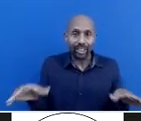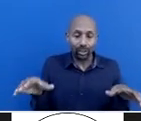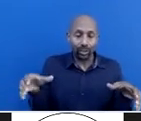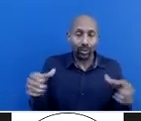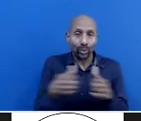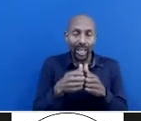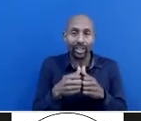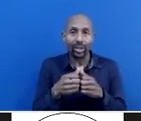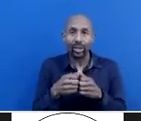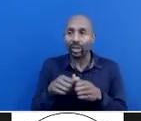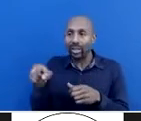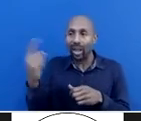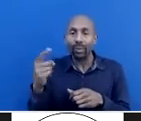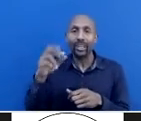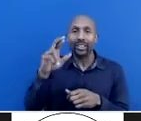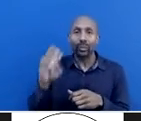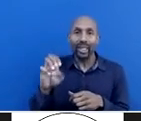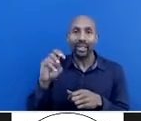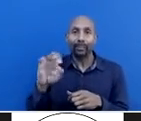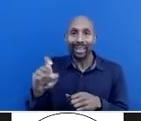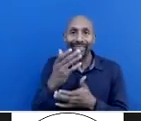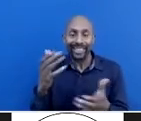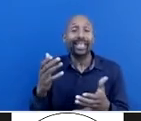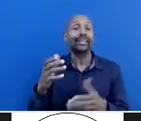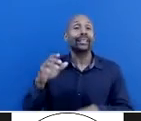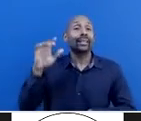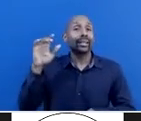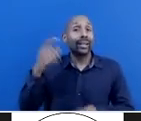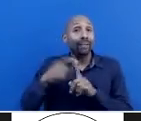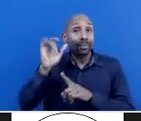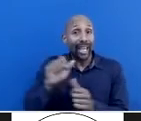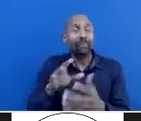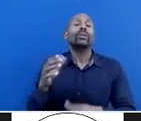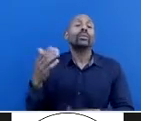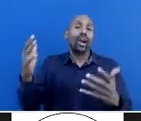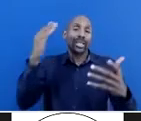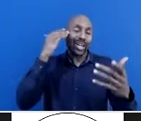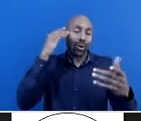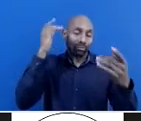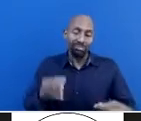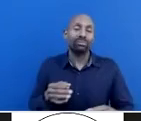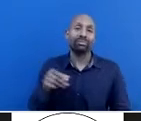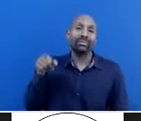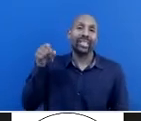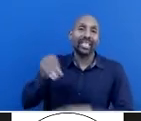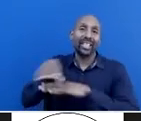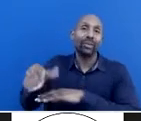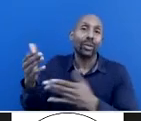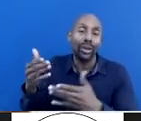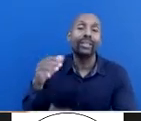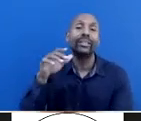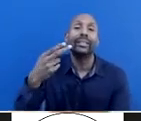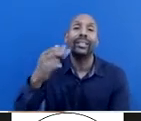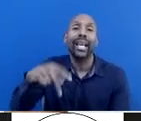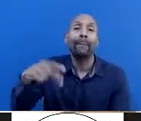The sensibility that is being expressed from piece to piece is not just that